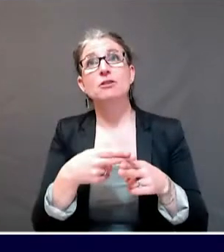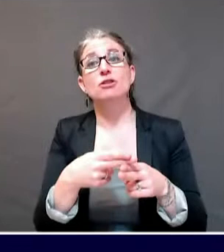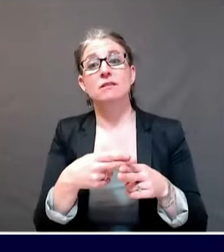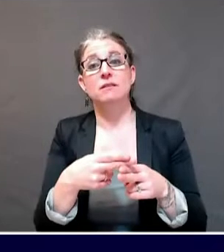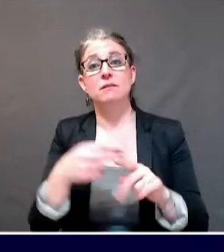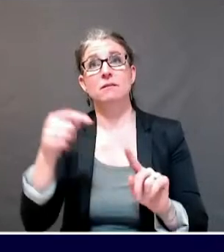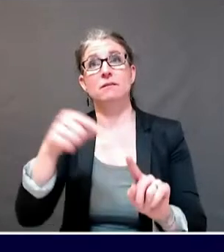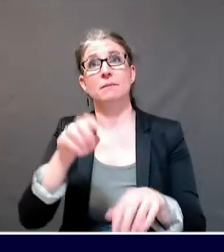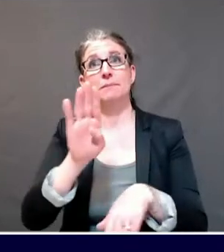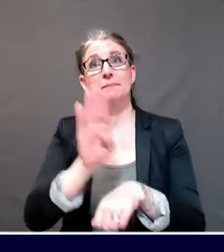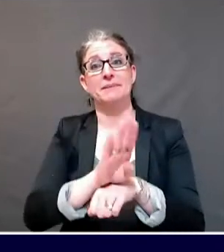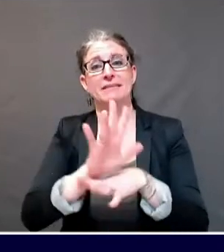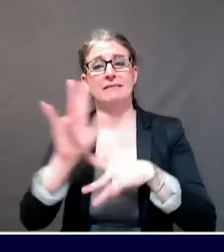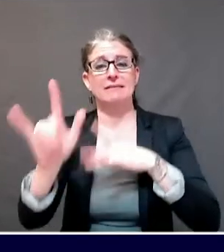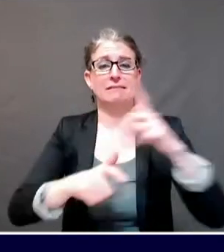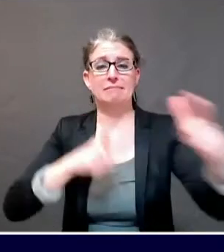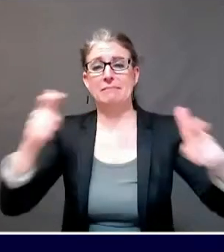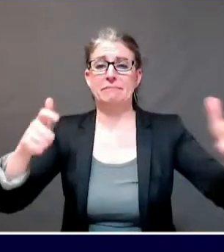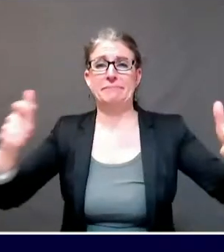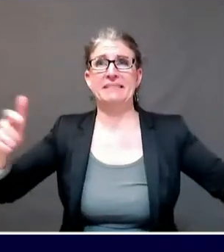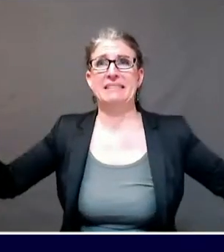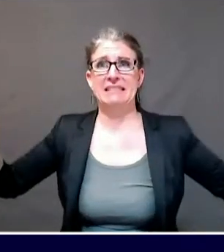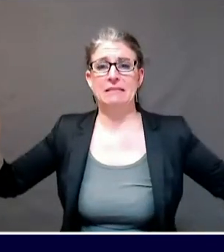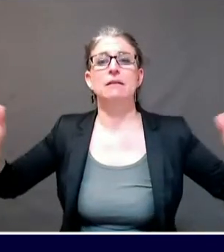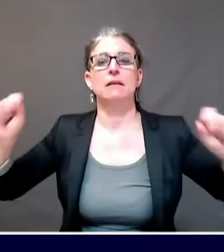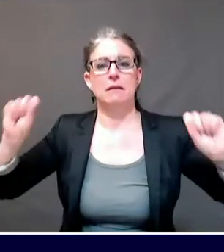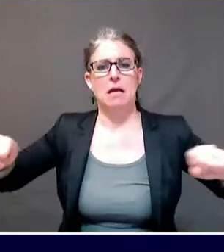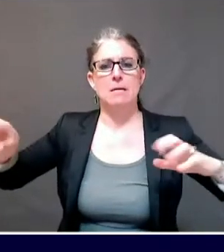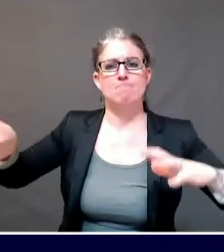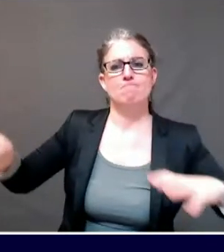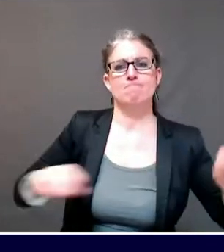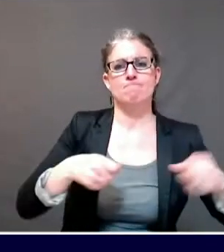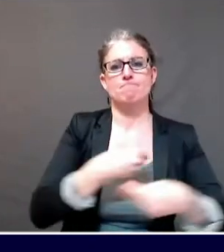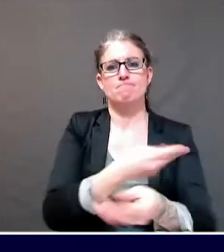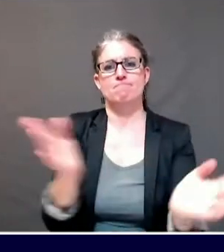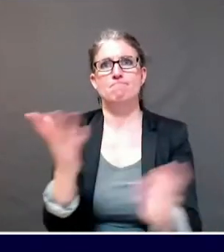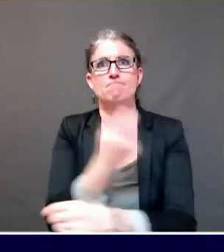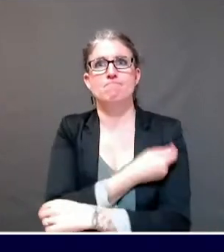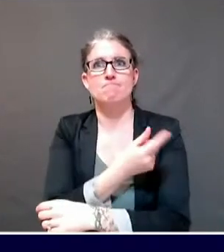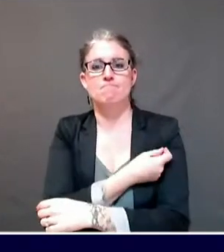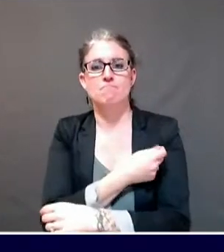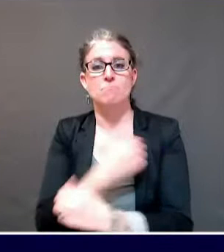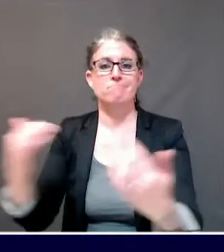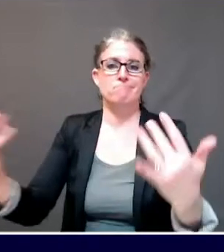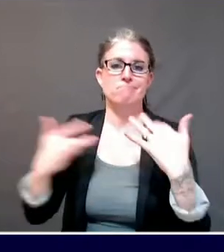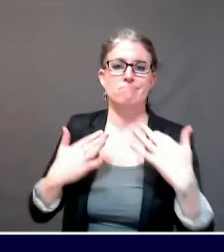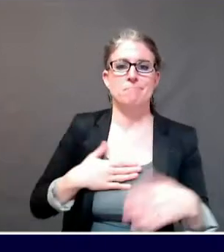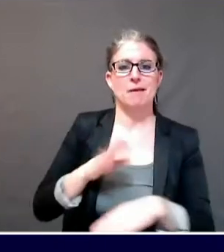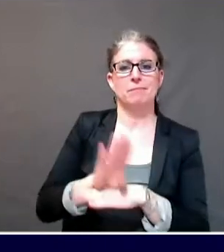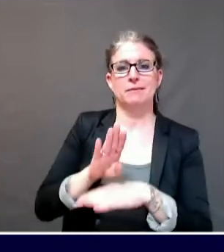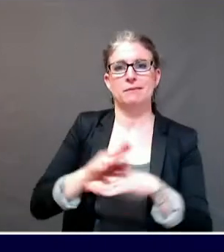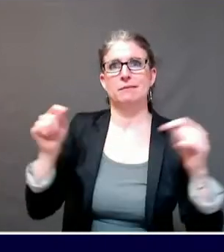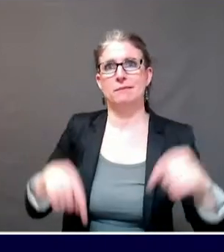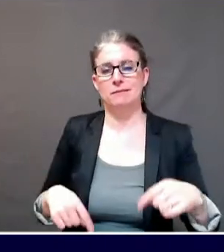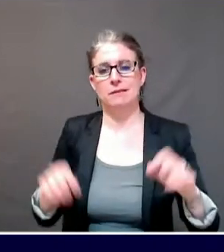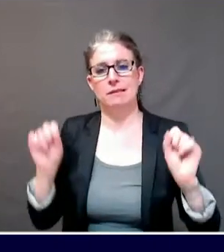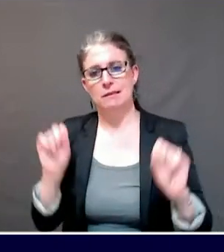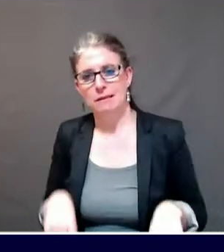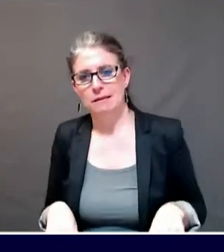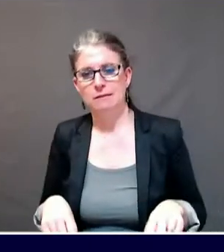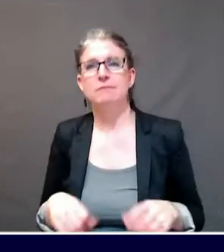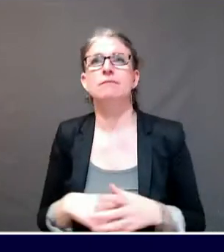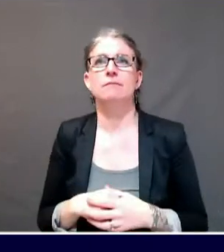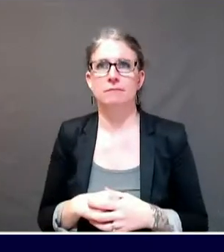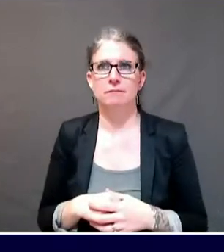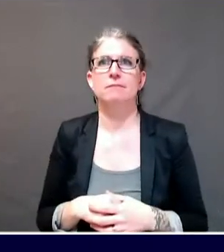assuming what you mean here is that they would actually have vaccinations occur on site. And if that's the case,